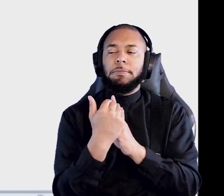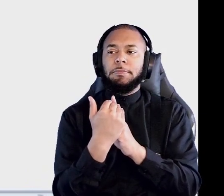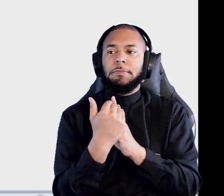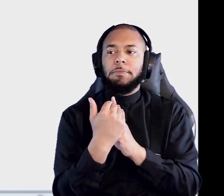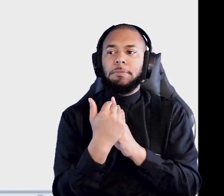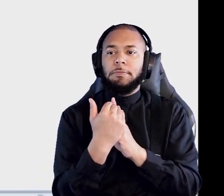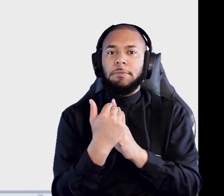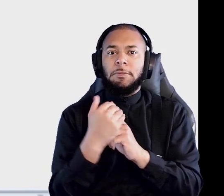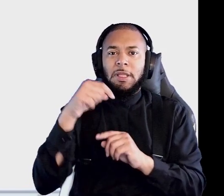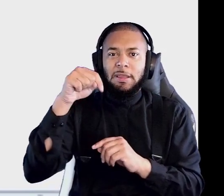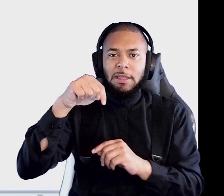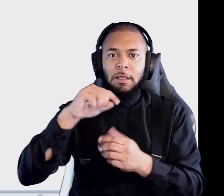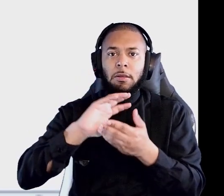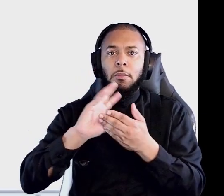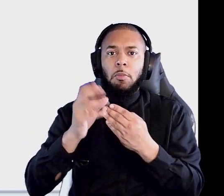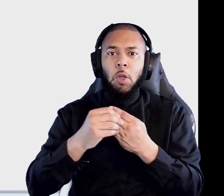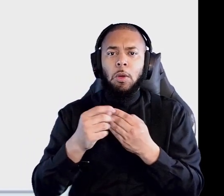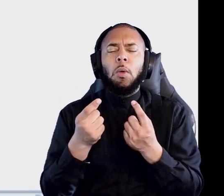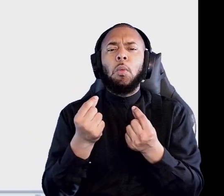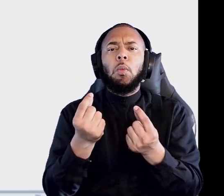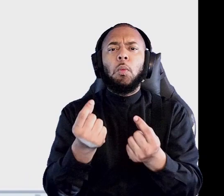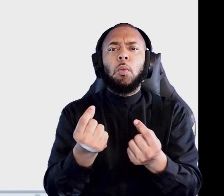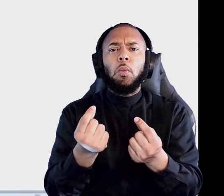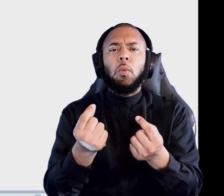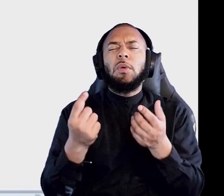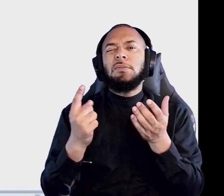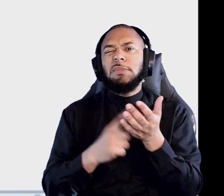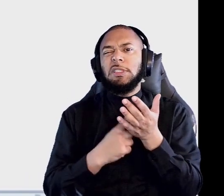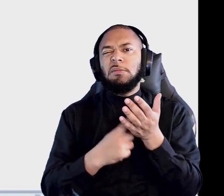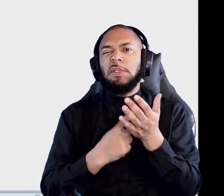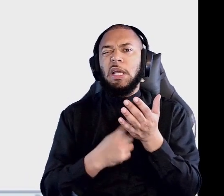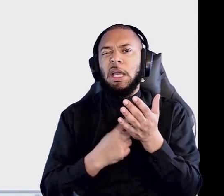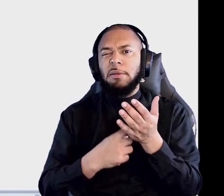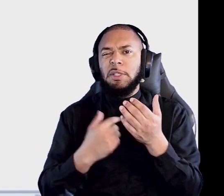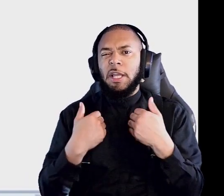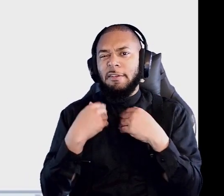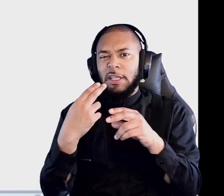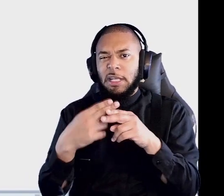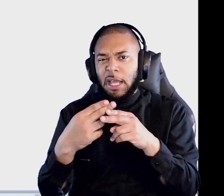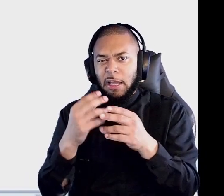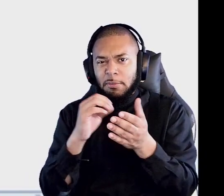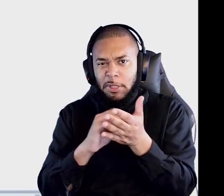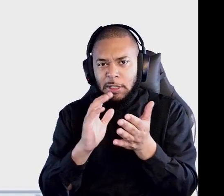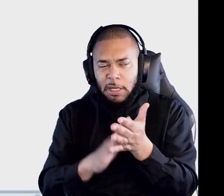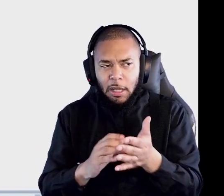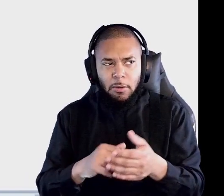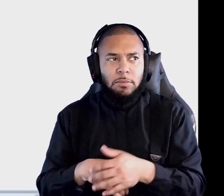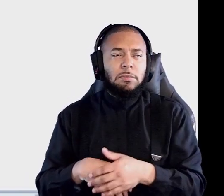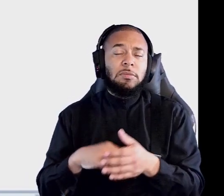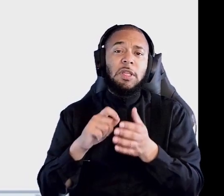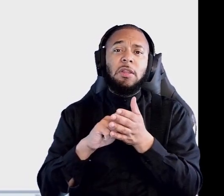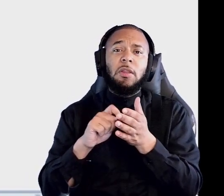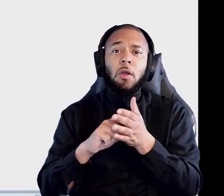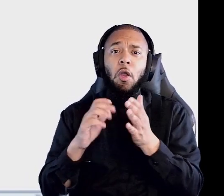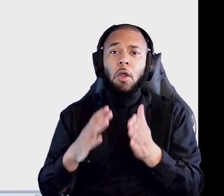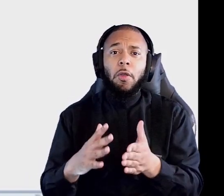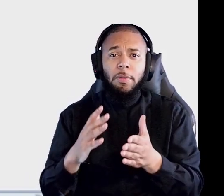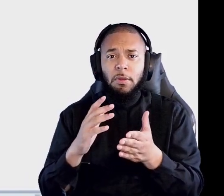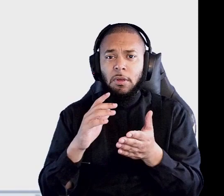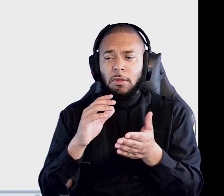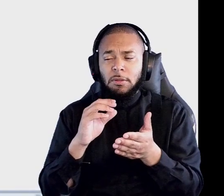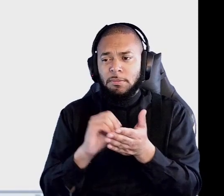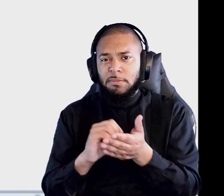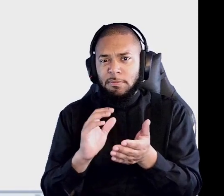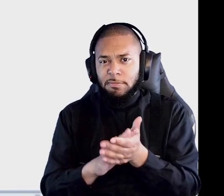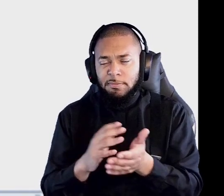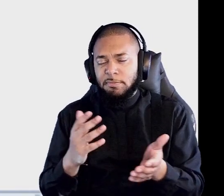what this program is doing. Sometimes people will put their name, the name of the author of this program. At the